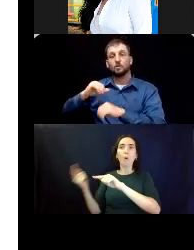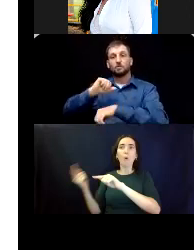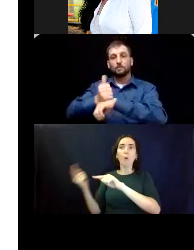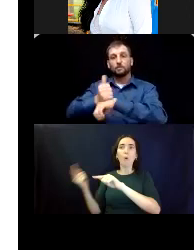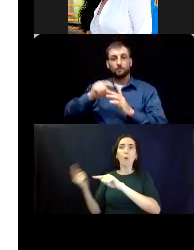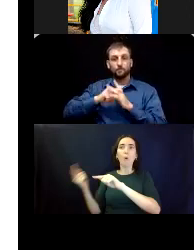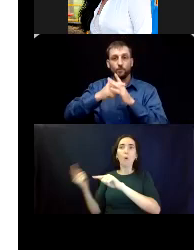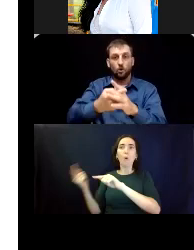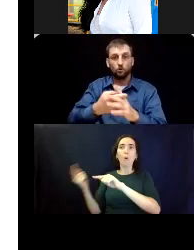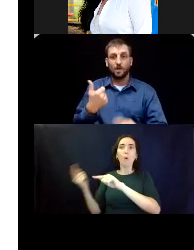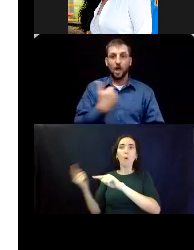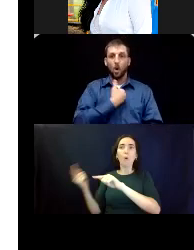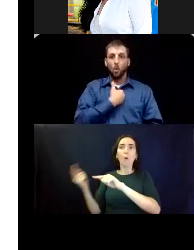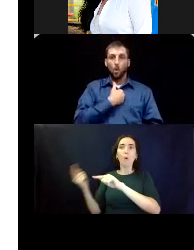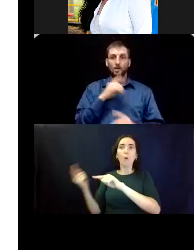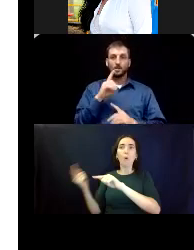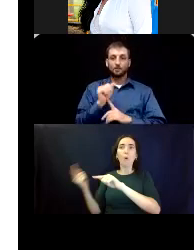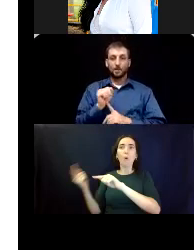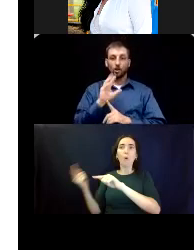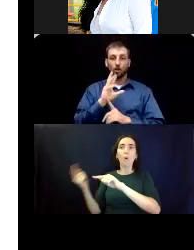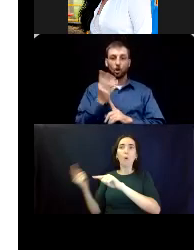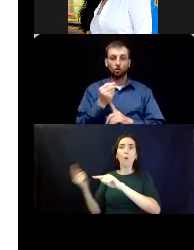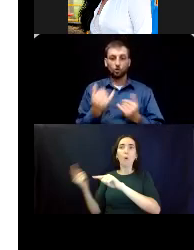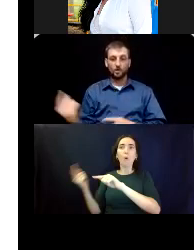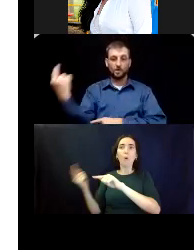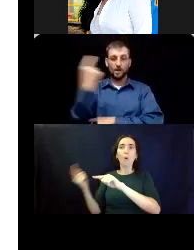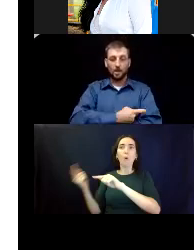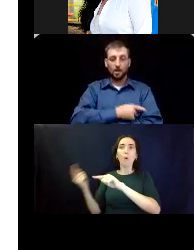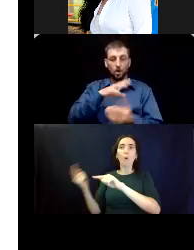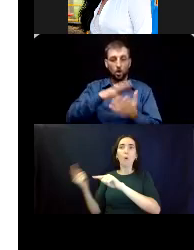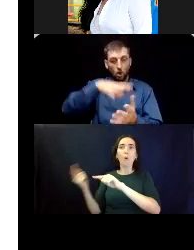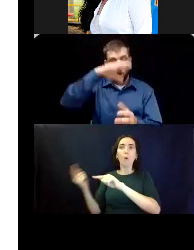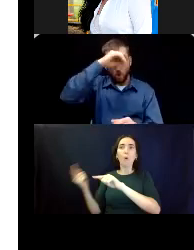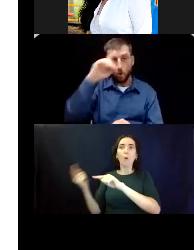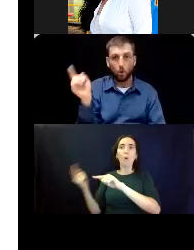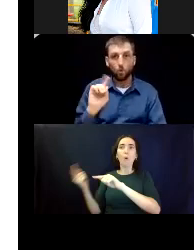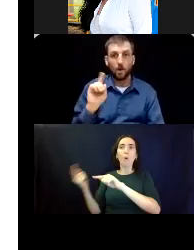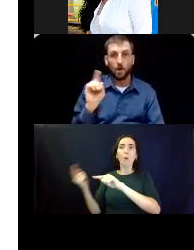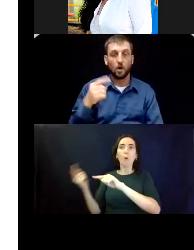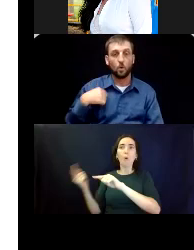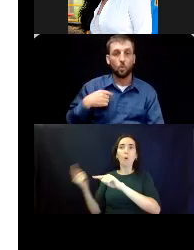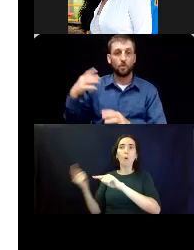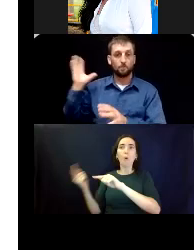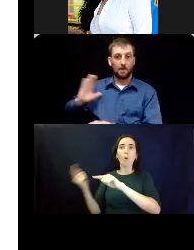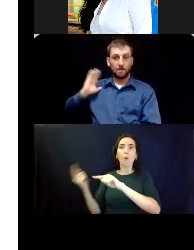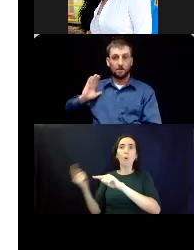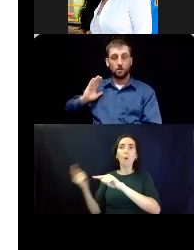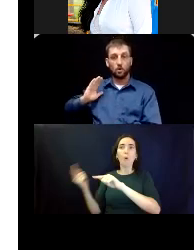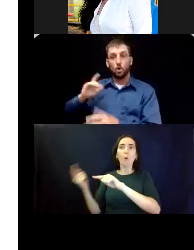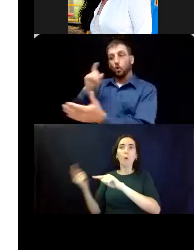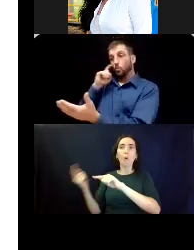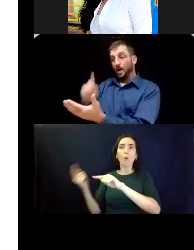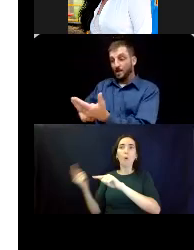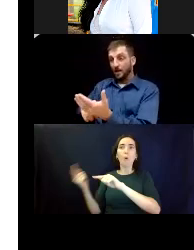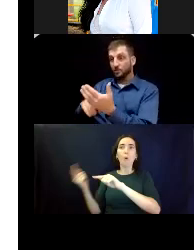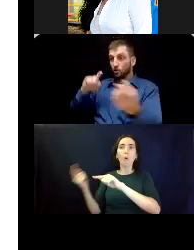about where we've been, appreciating our uniqueness, and recognizing those changes that still need to be